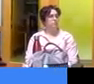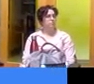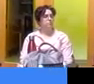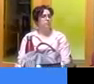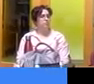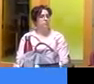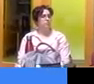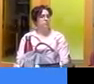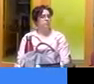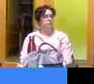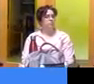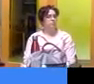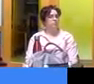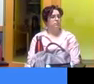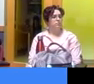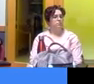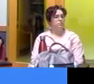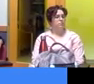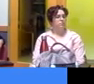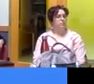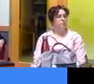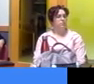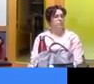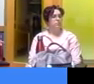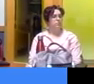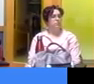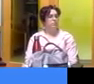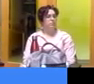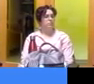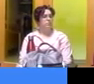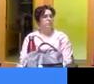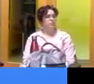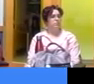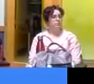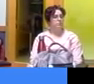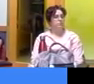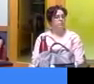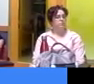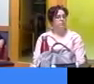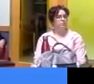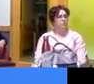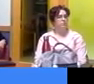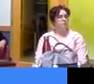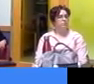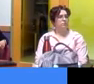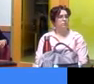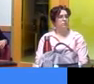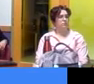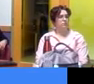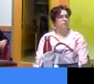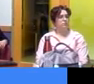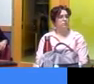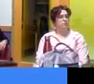their advocate, just that's another thing that is available potentially if, like I said, if they fit the medical criteria.